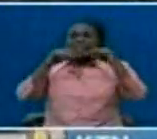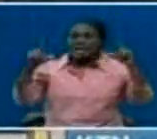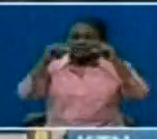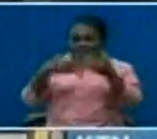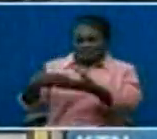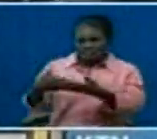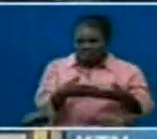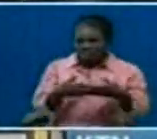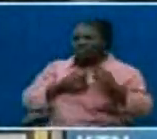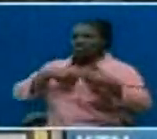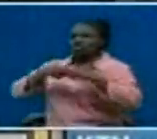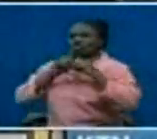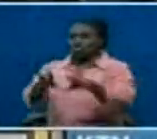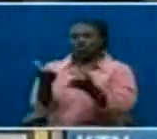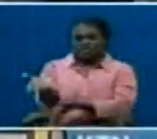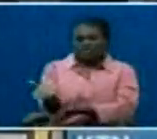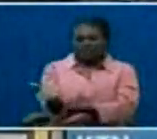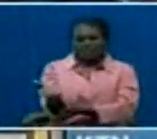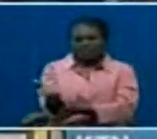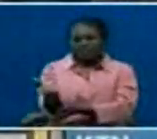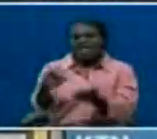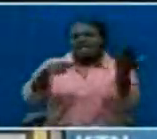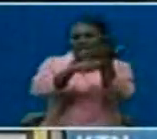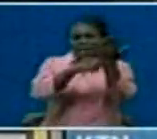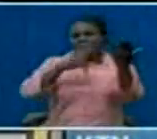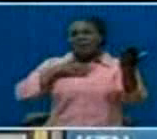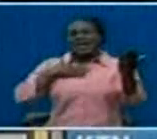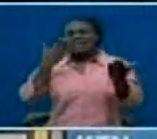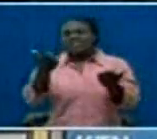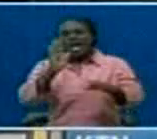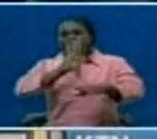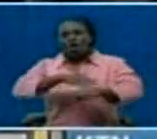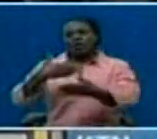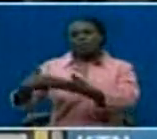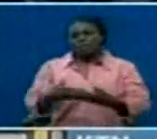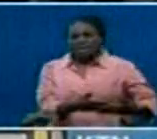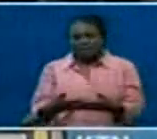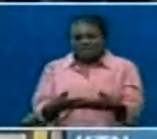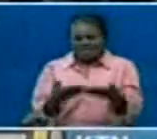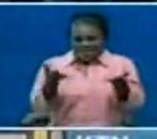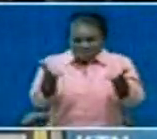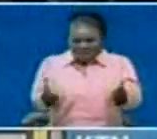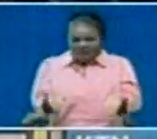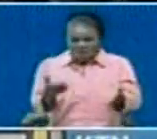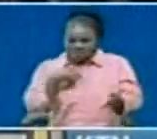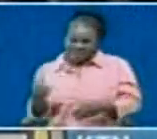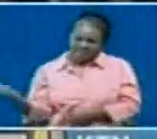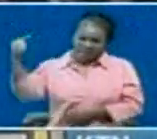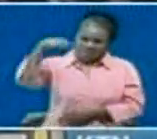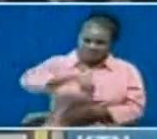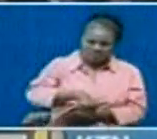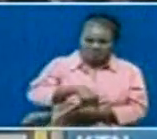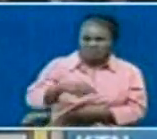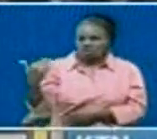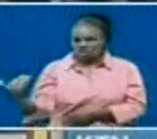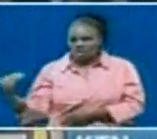kuna mtoto ametupwa na akaandikwa jina langu. Sasa nikakuja hapa kwa